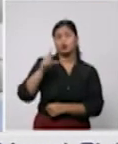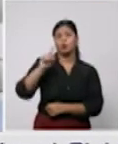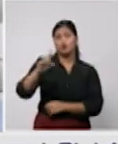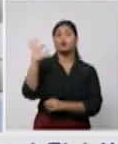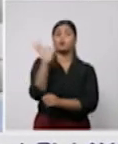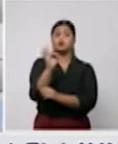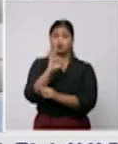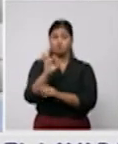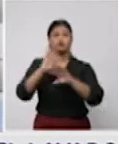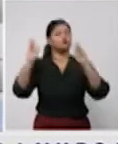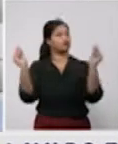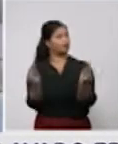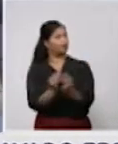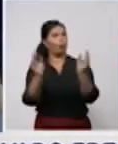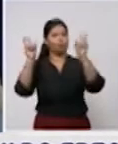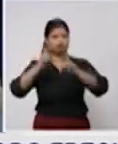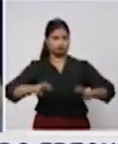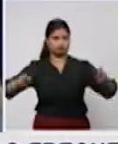3,046, or